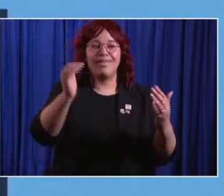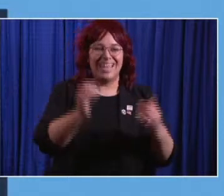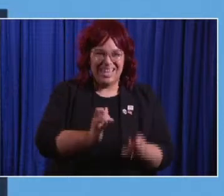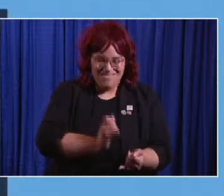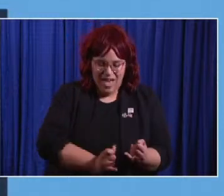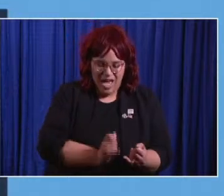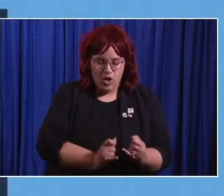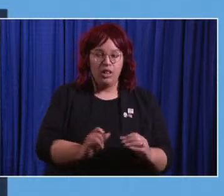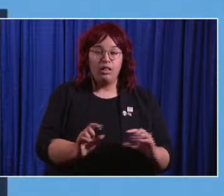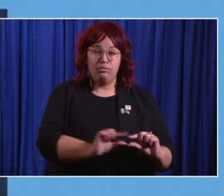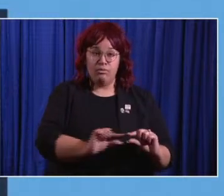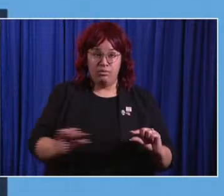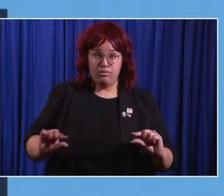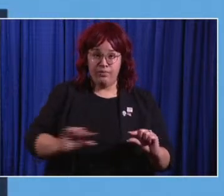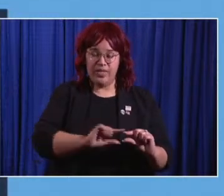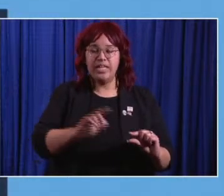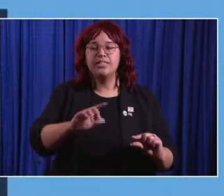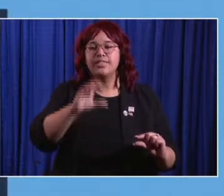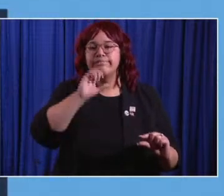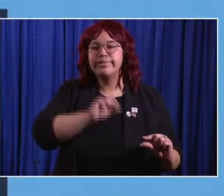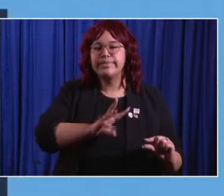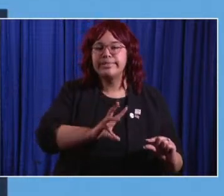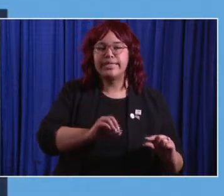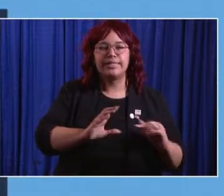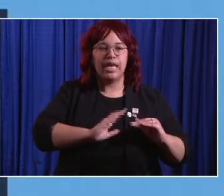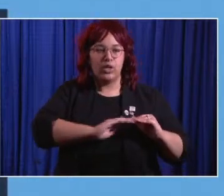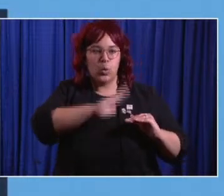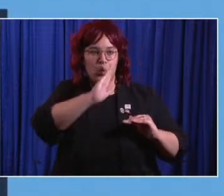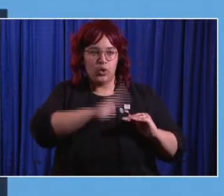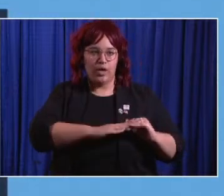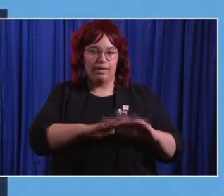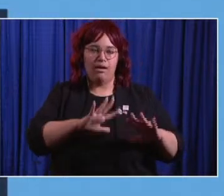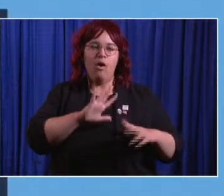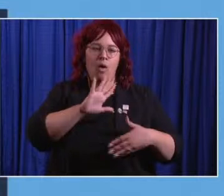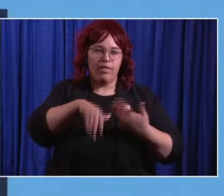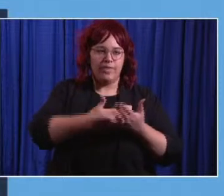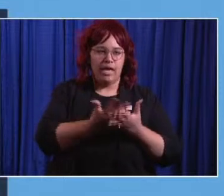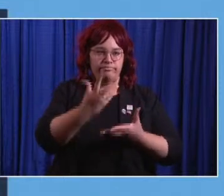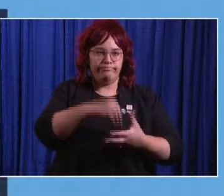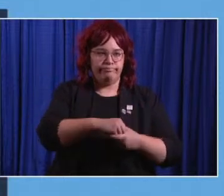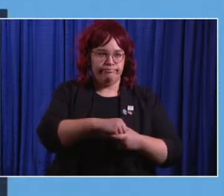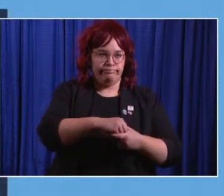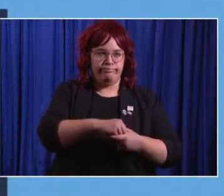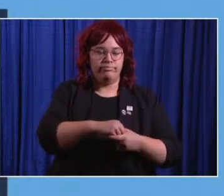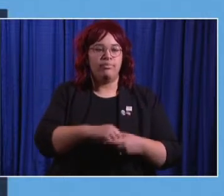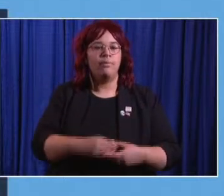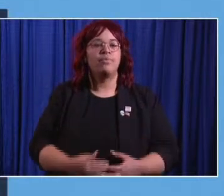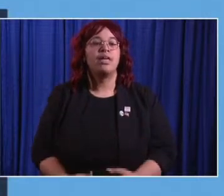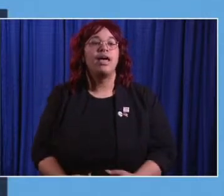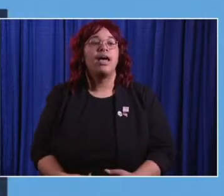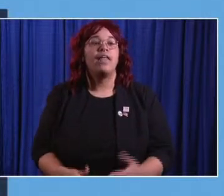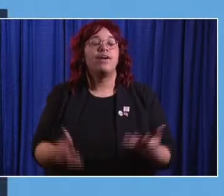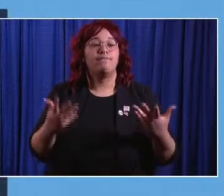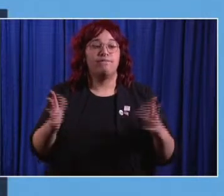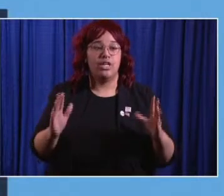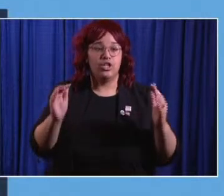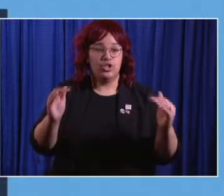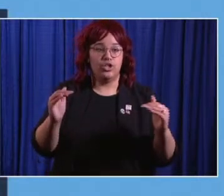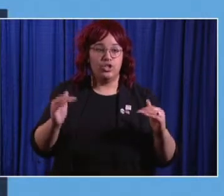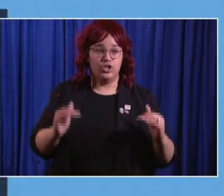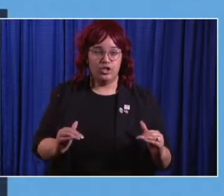So this is percentage on the right-hand side of this slide, percentage of those in that age group who have been